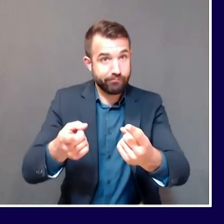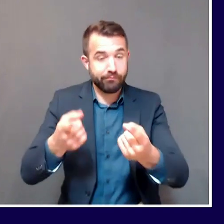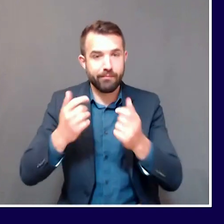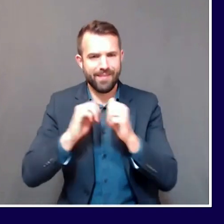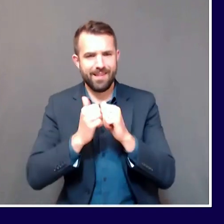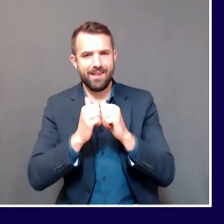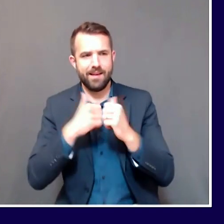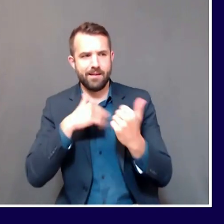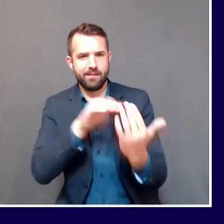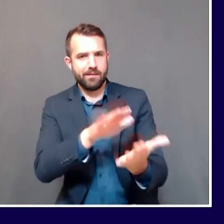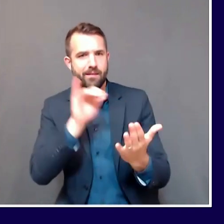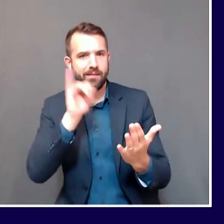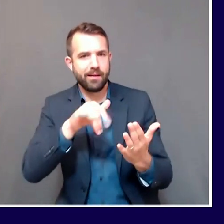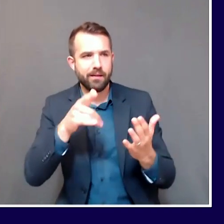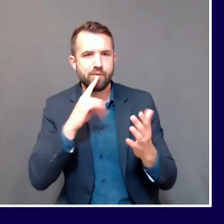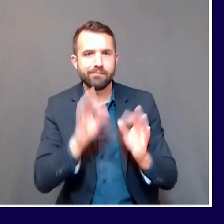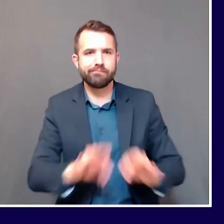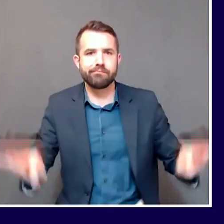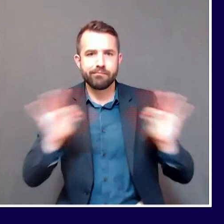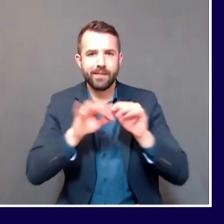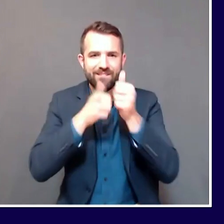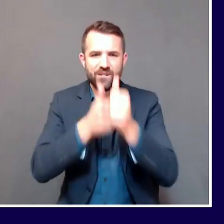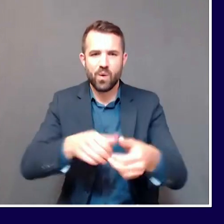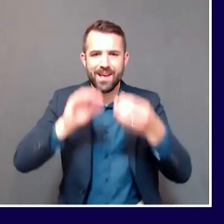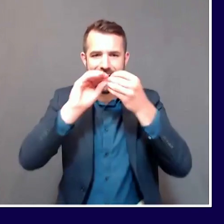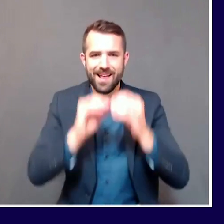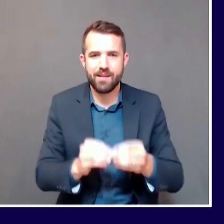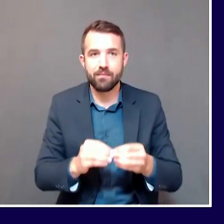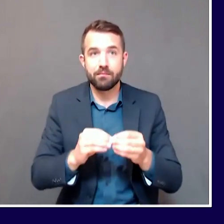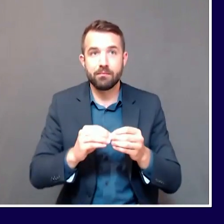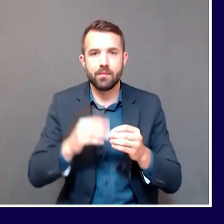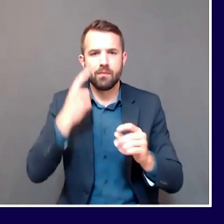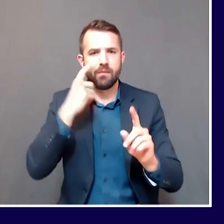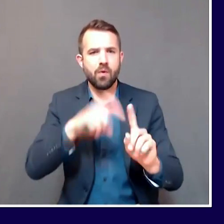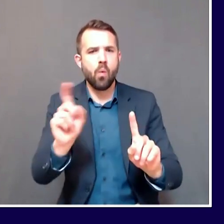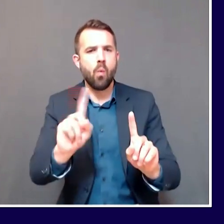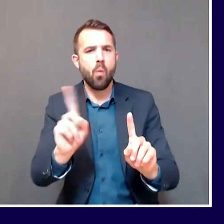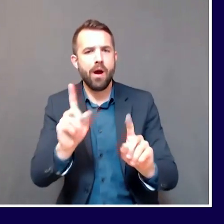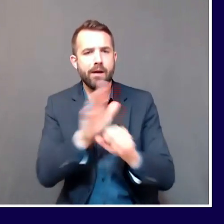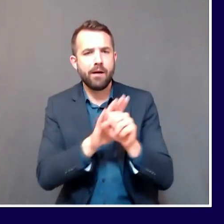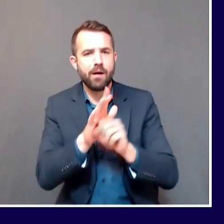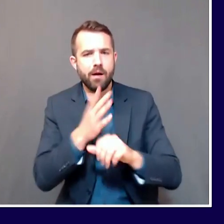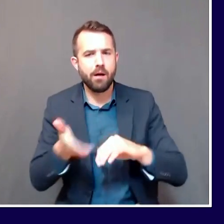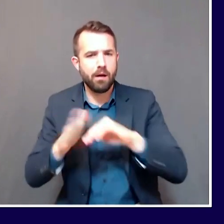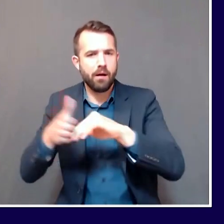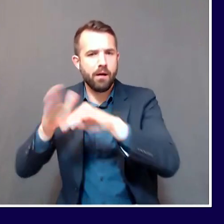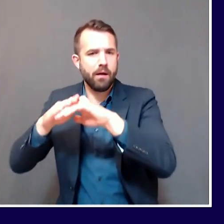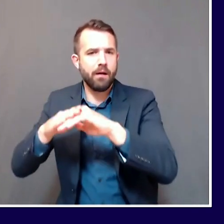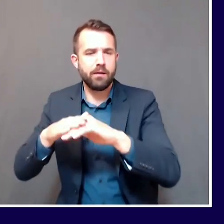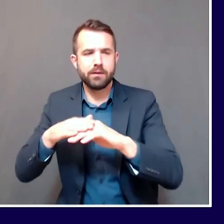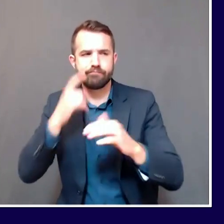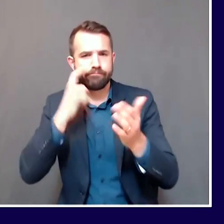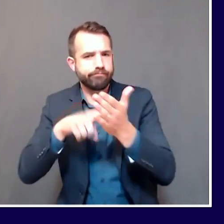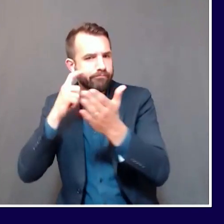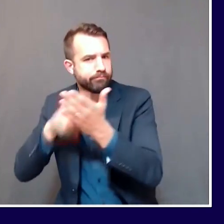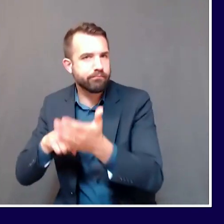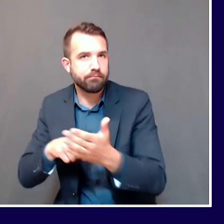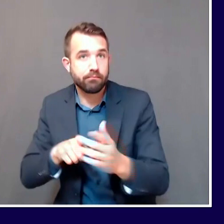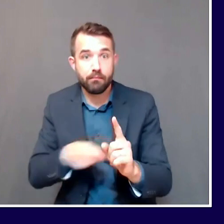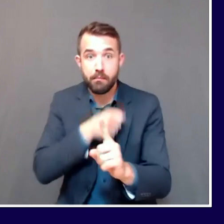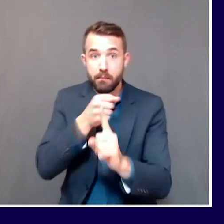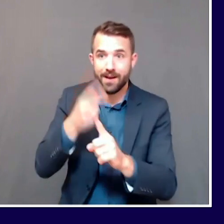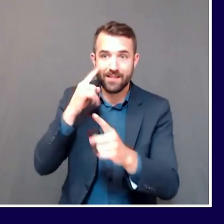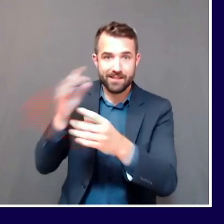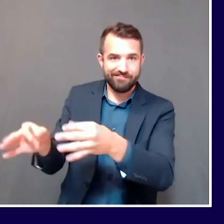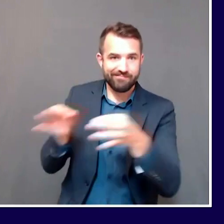our data, study the trends, consider how much we're dialing up and dialing down different activities. And